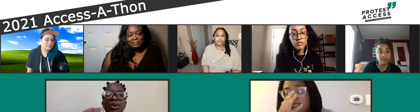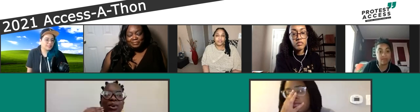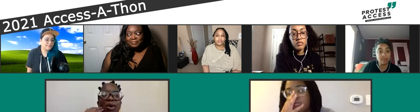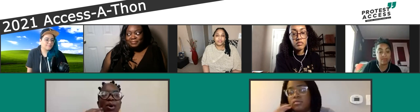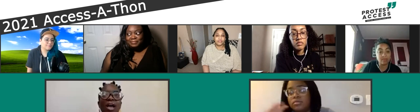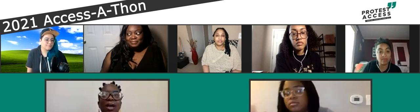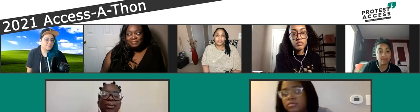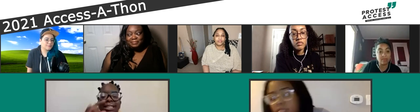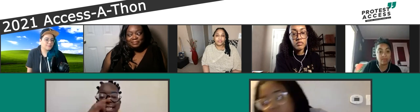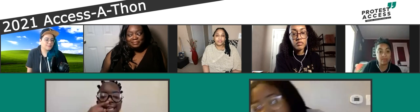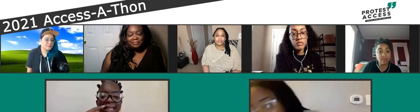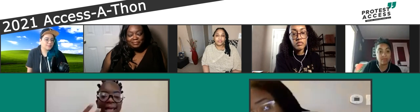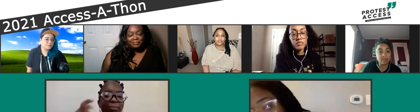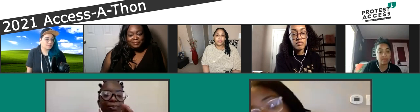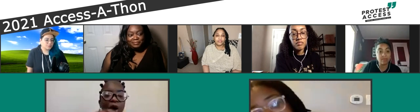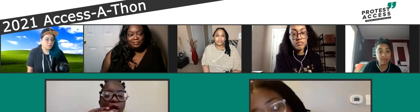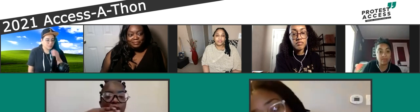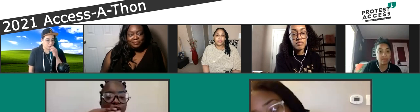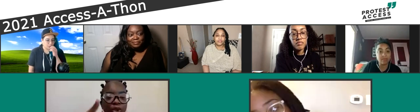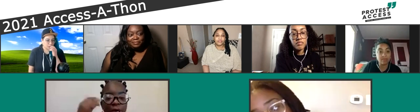I mean, just, I've made a lot of stuff, you know.